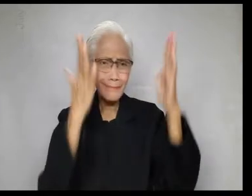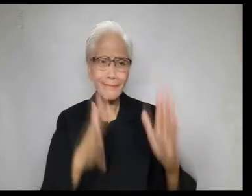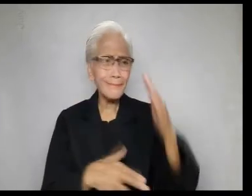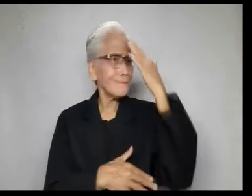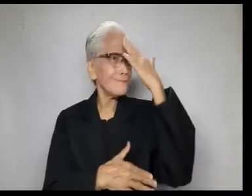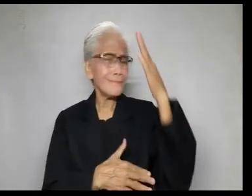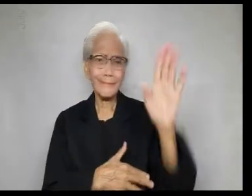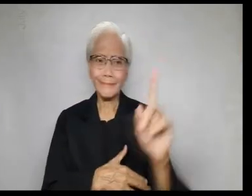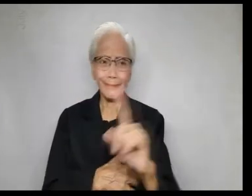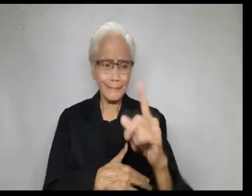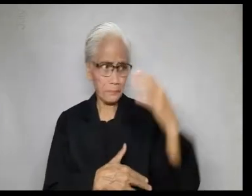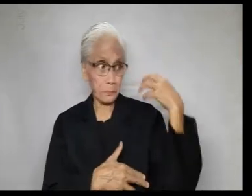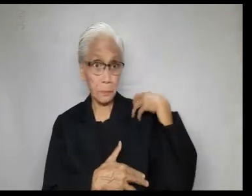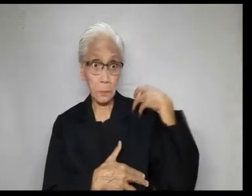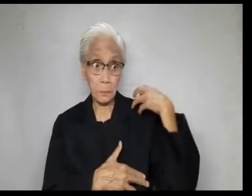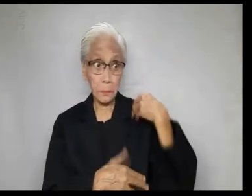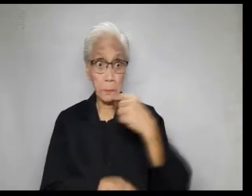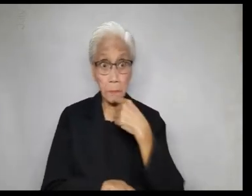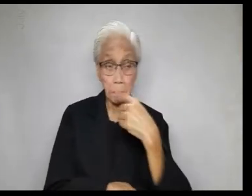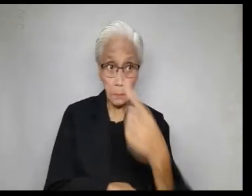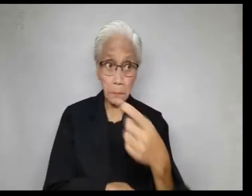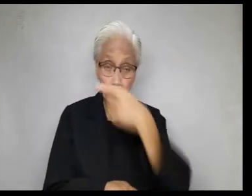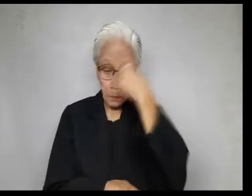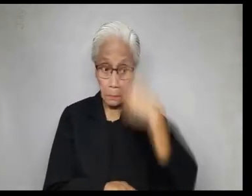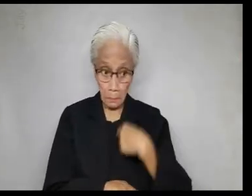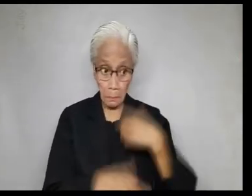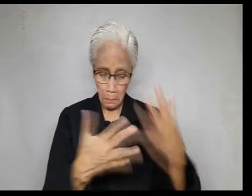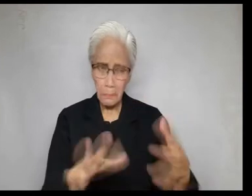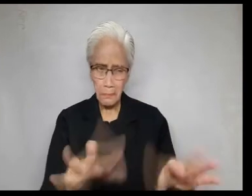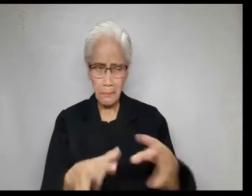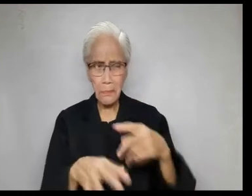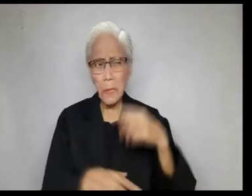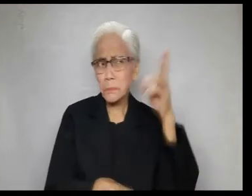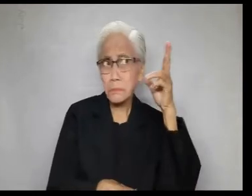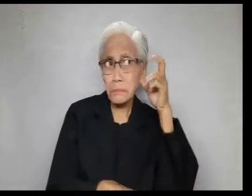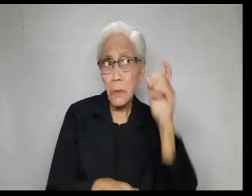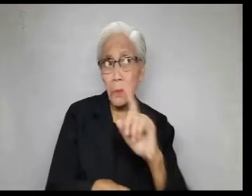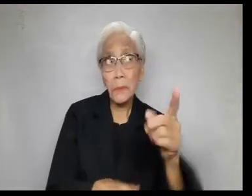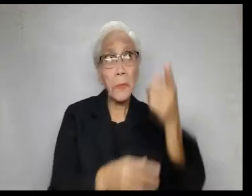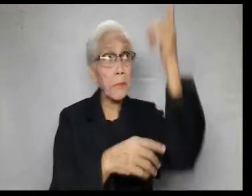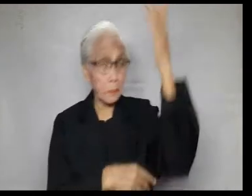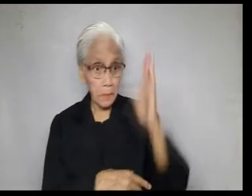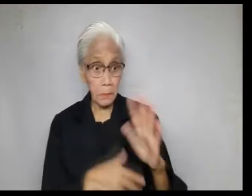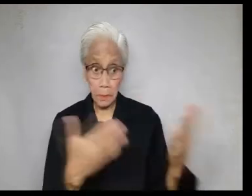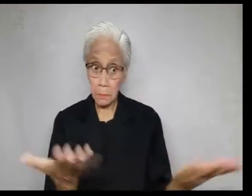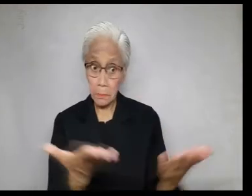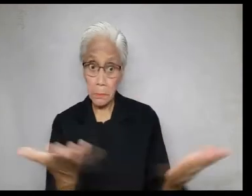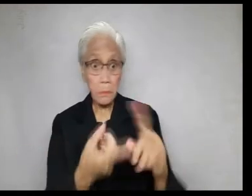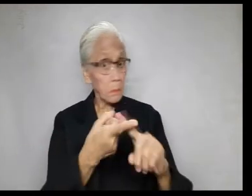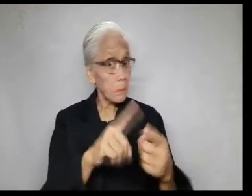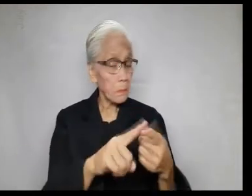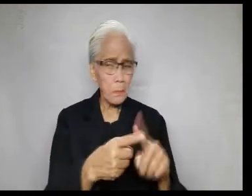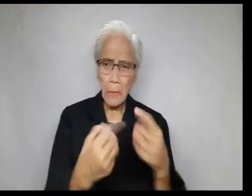their master is doing. Instead, I call you friends, because I have told you everything I have heard from my Father." This